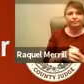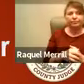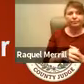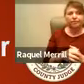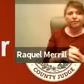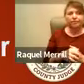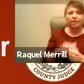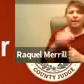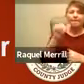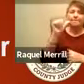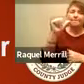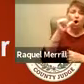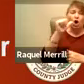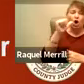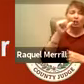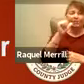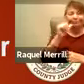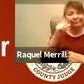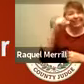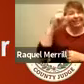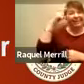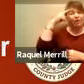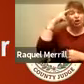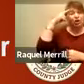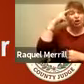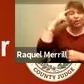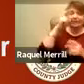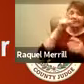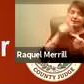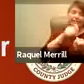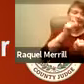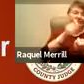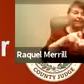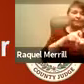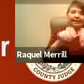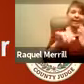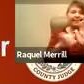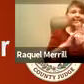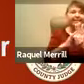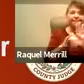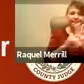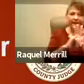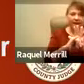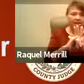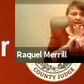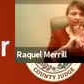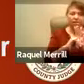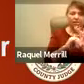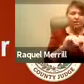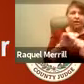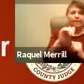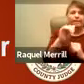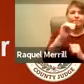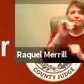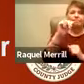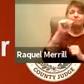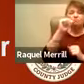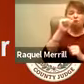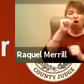Bars, the governor has specifically identified as a